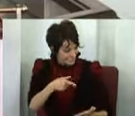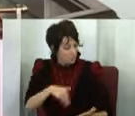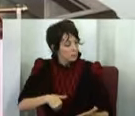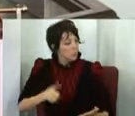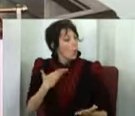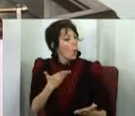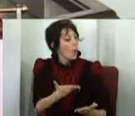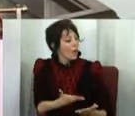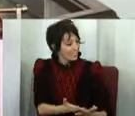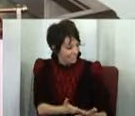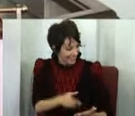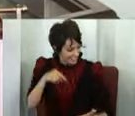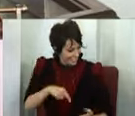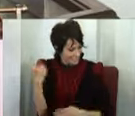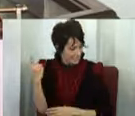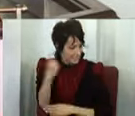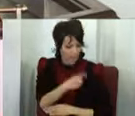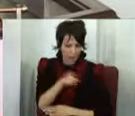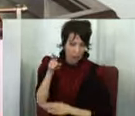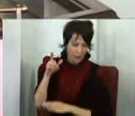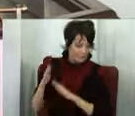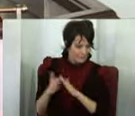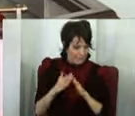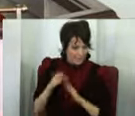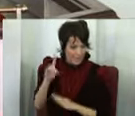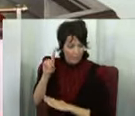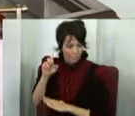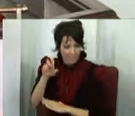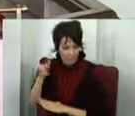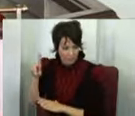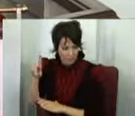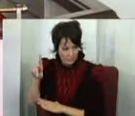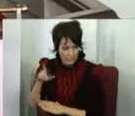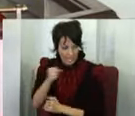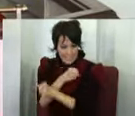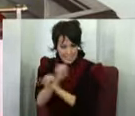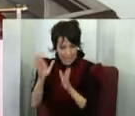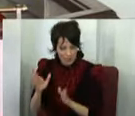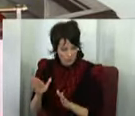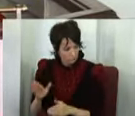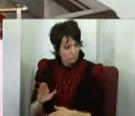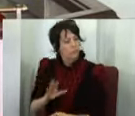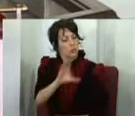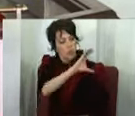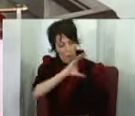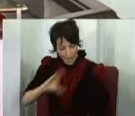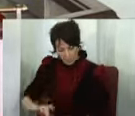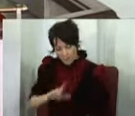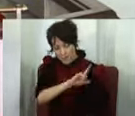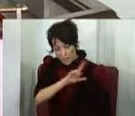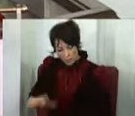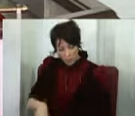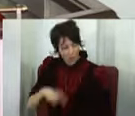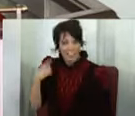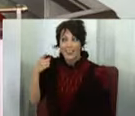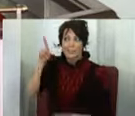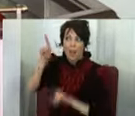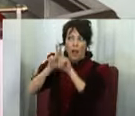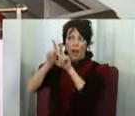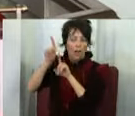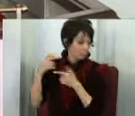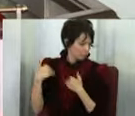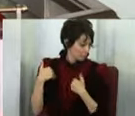unto you is born this day in the city of David a Savior, who is Christ the Lord. And this will be a sign